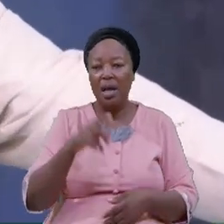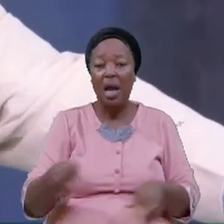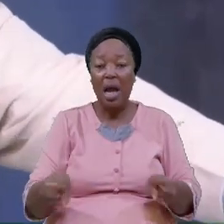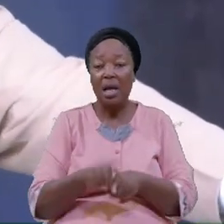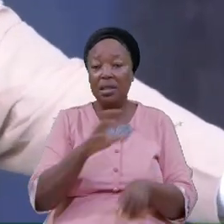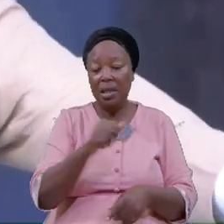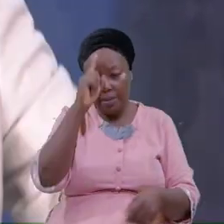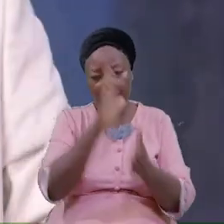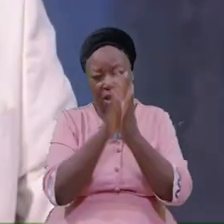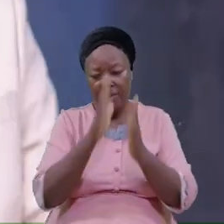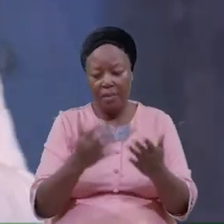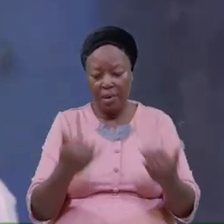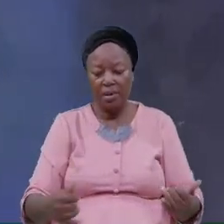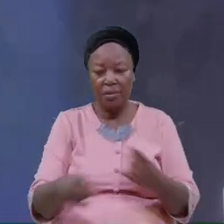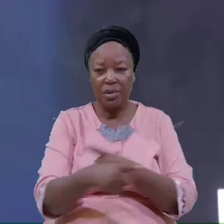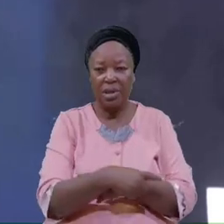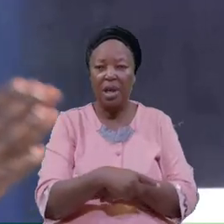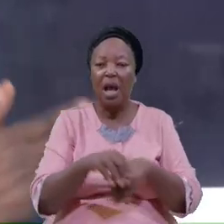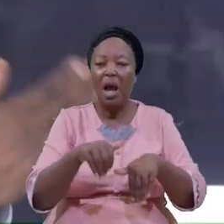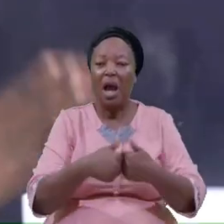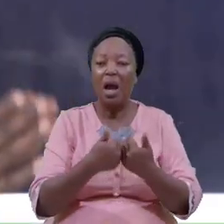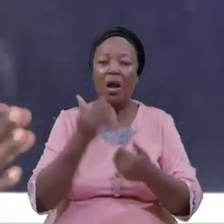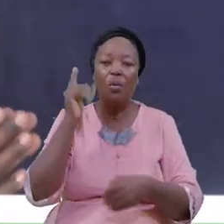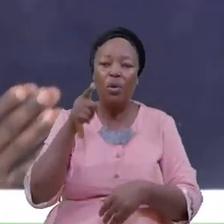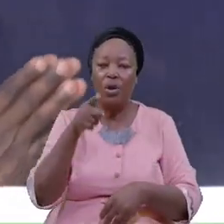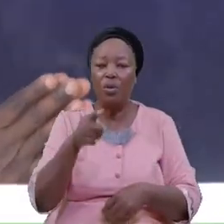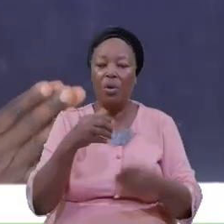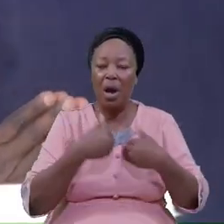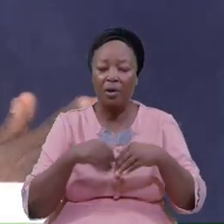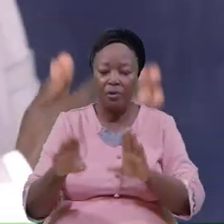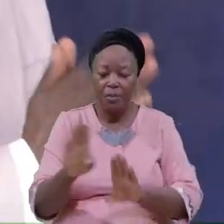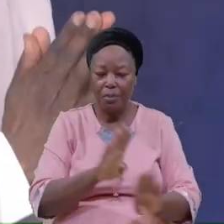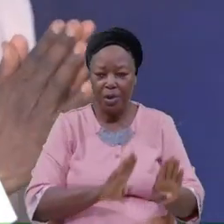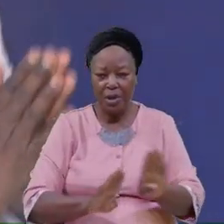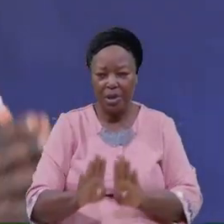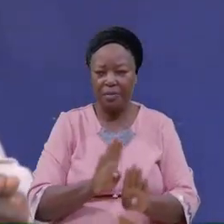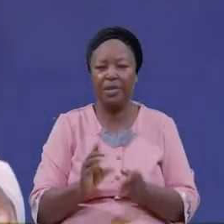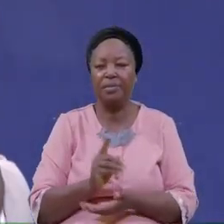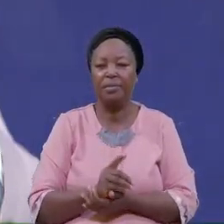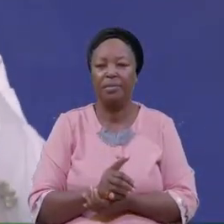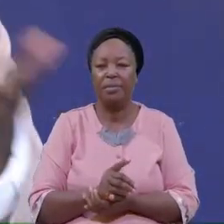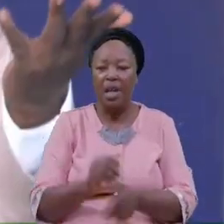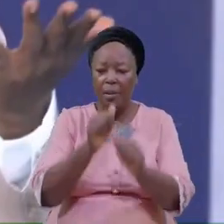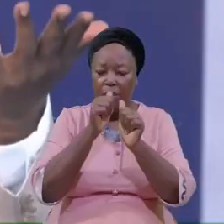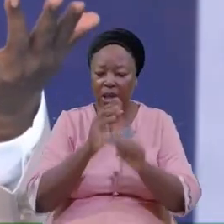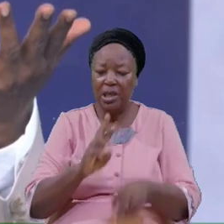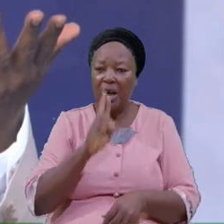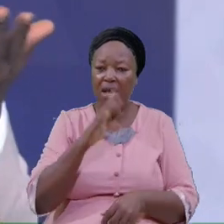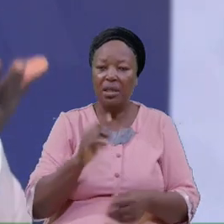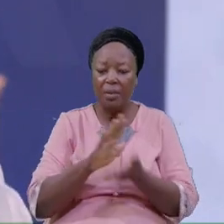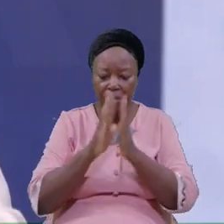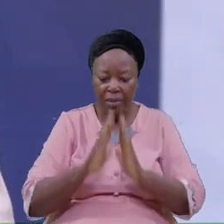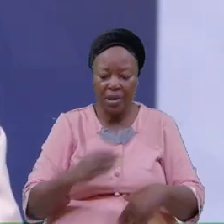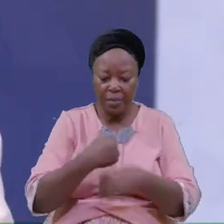que croyant aujourd'hui, où est-ce que toi tu tiens? Blessed are the peacemakers, for they shall be called